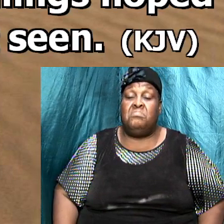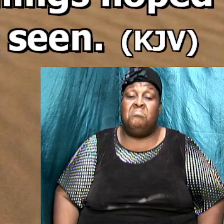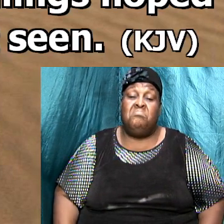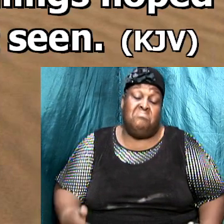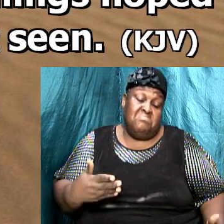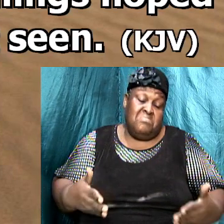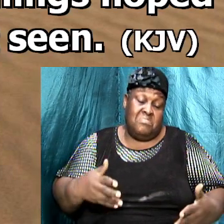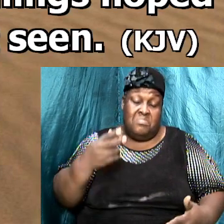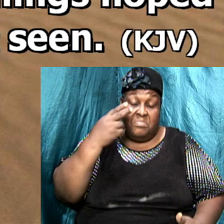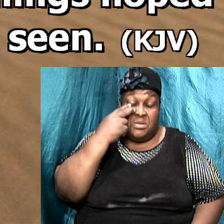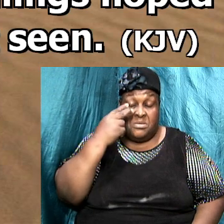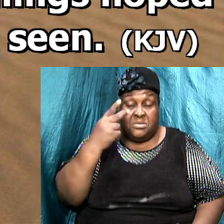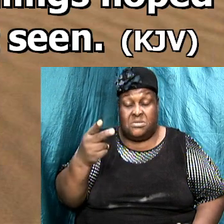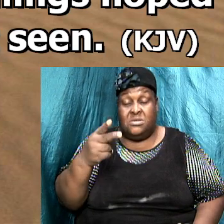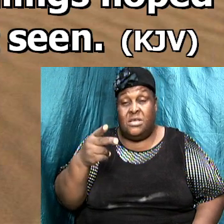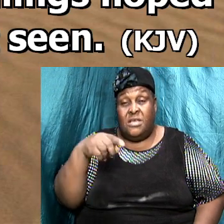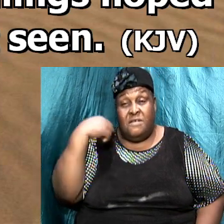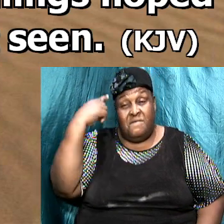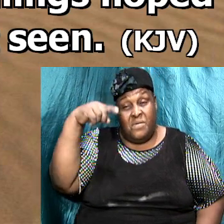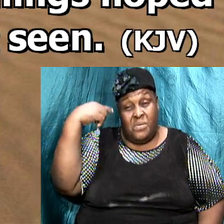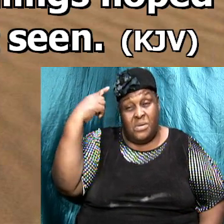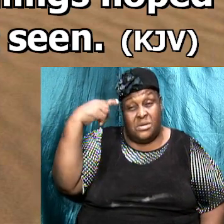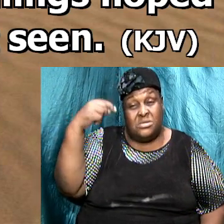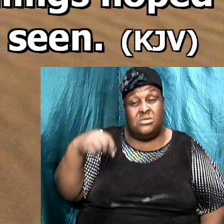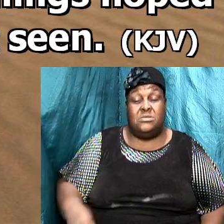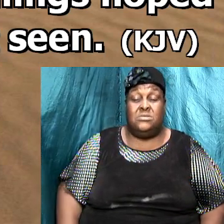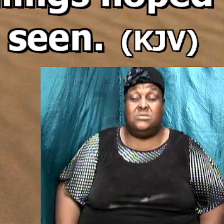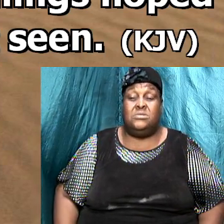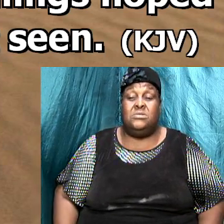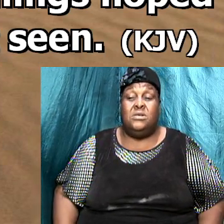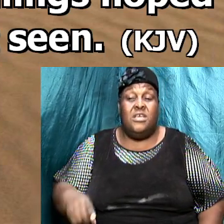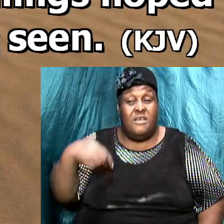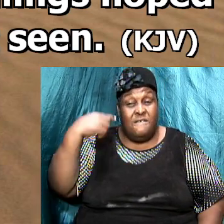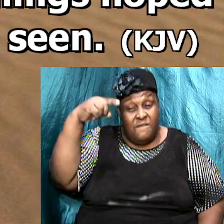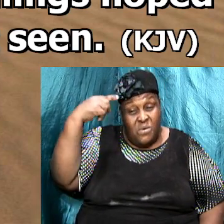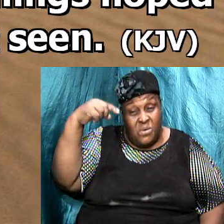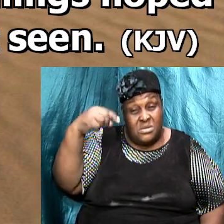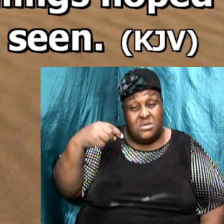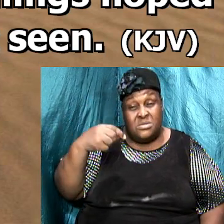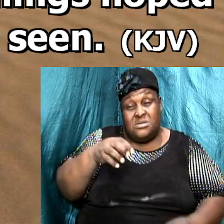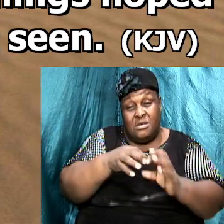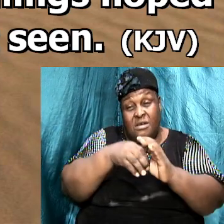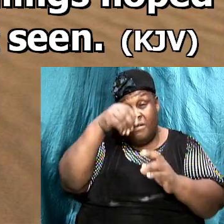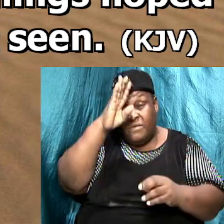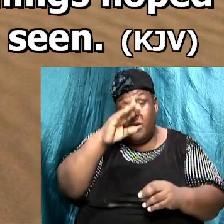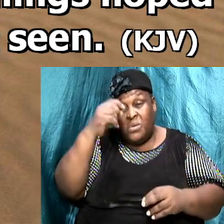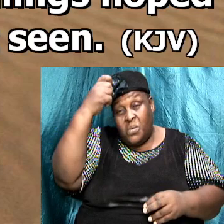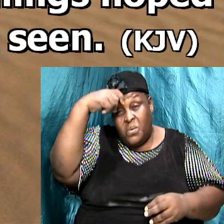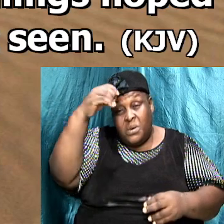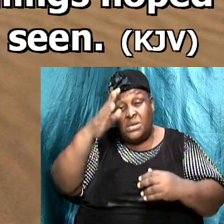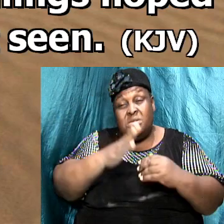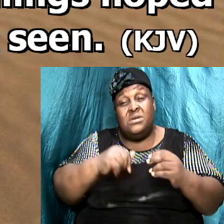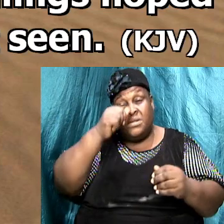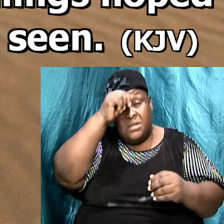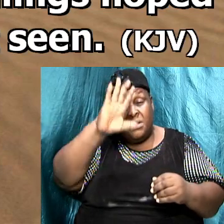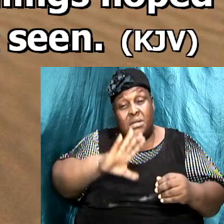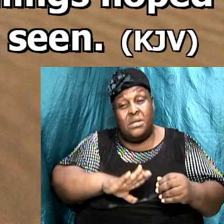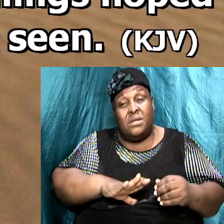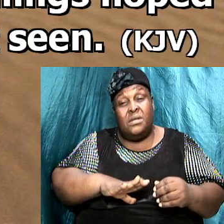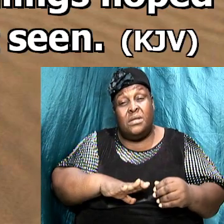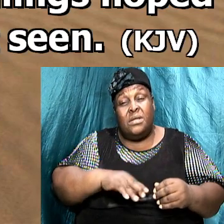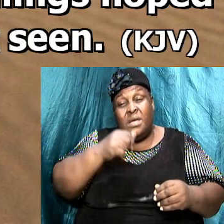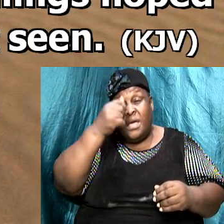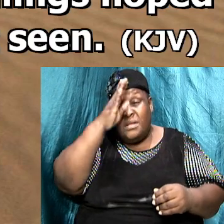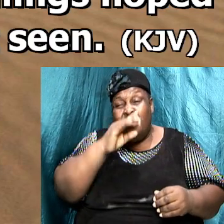foolish, but the foolishness of God is wiser than man. And God requires that any man comes to